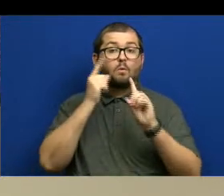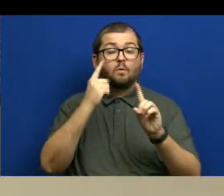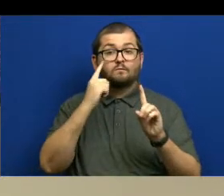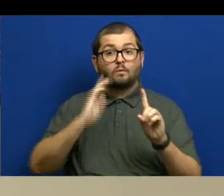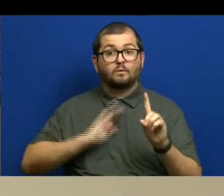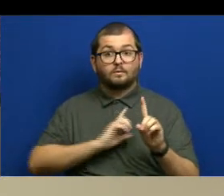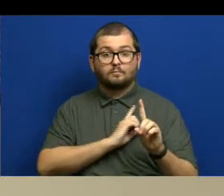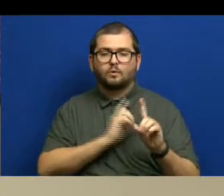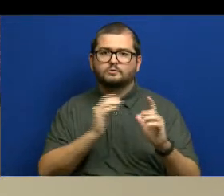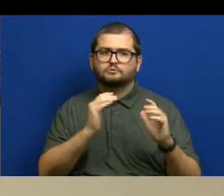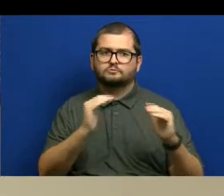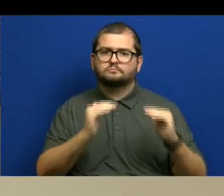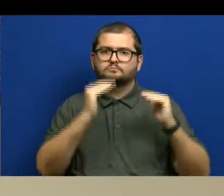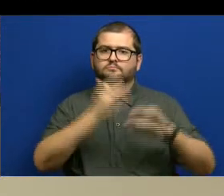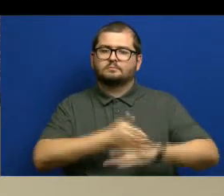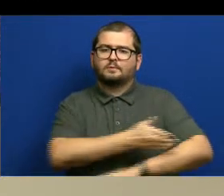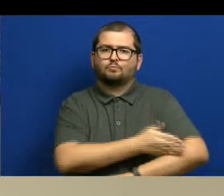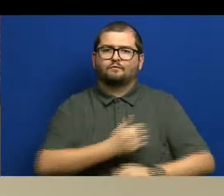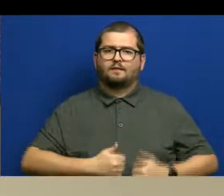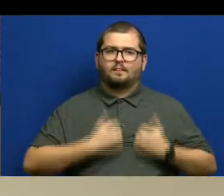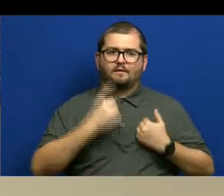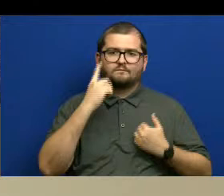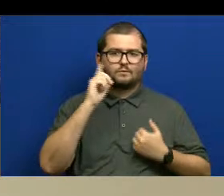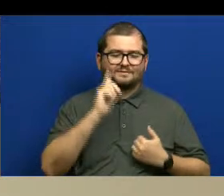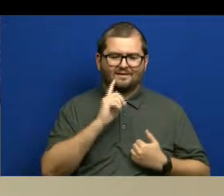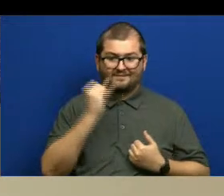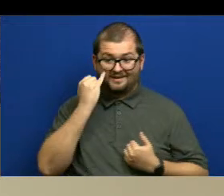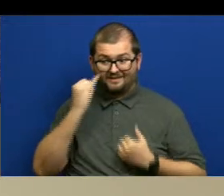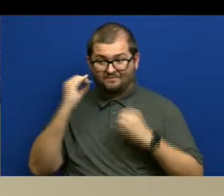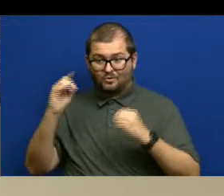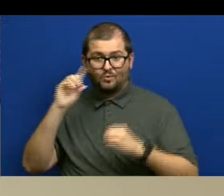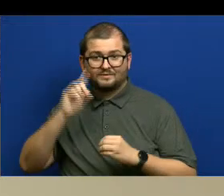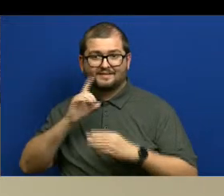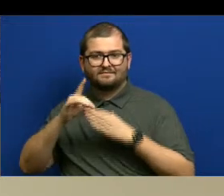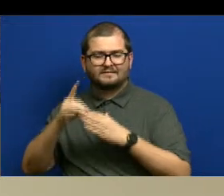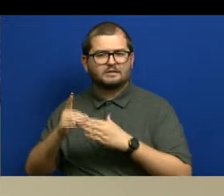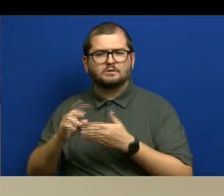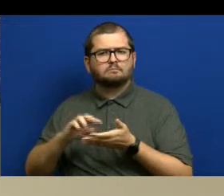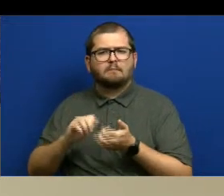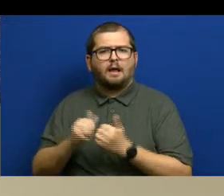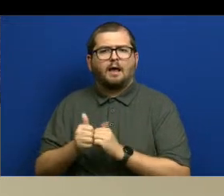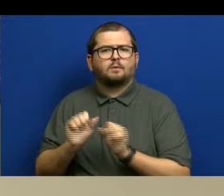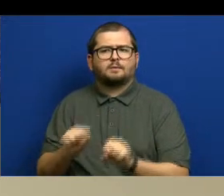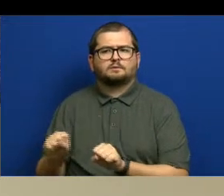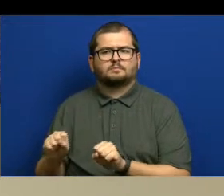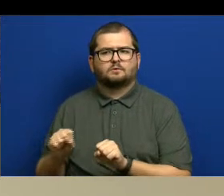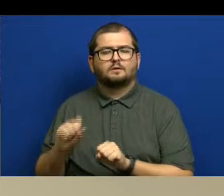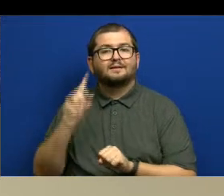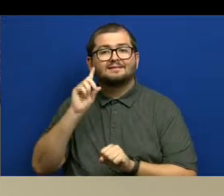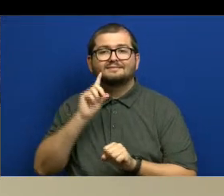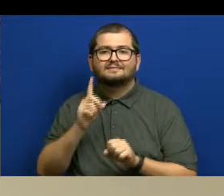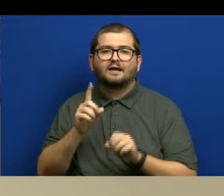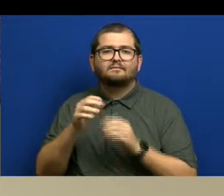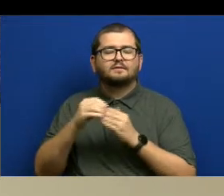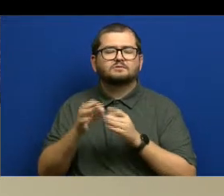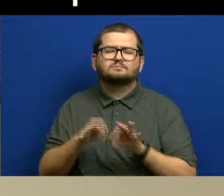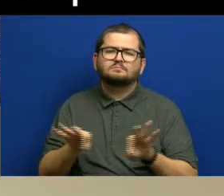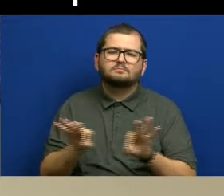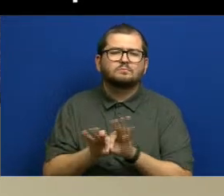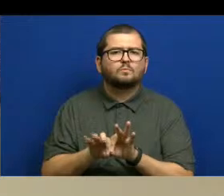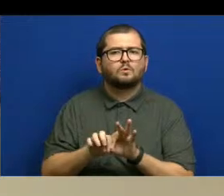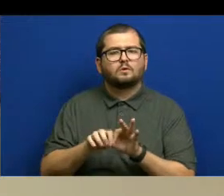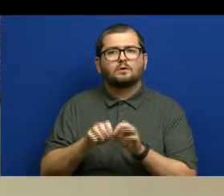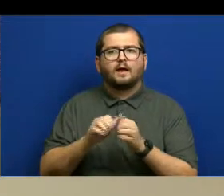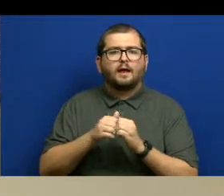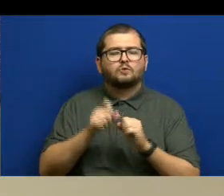hard of hearing individuals. How can that be done when there is no deaf leadership? Deaf leadership is crucial to ensuring their voice is heard among a sea